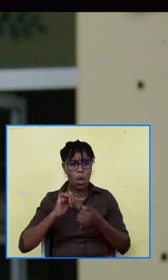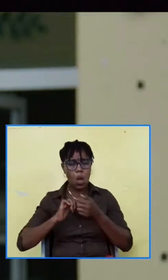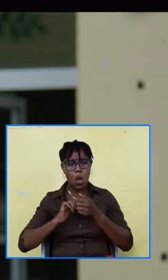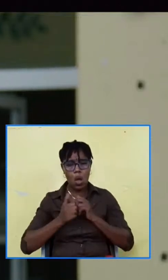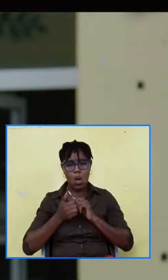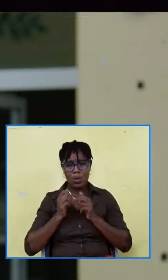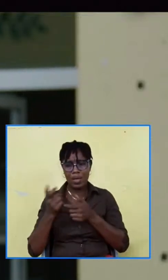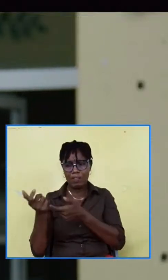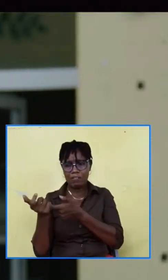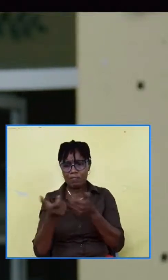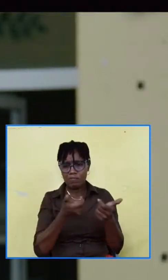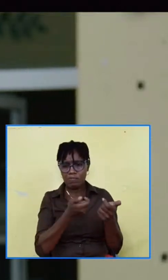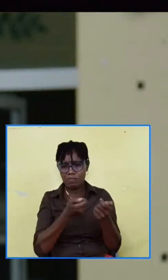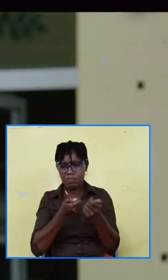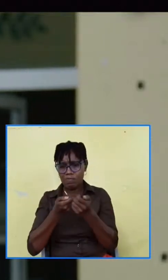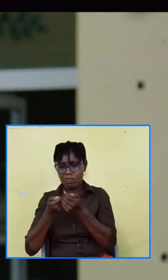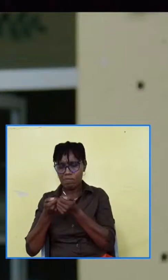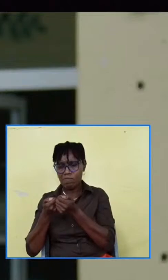the net.